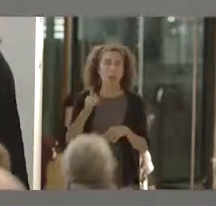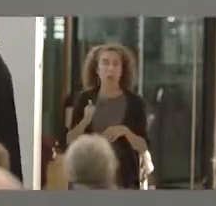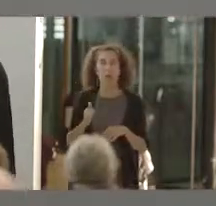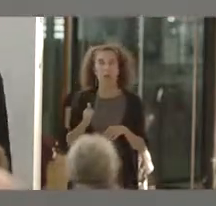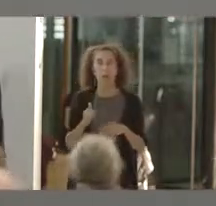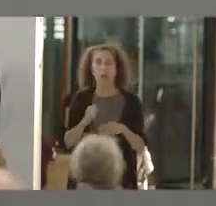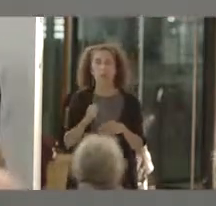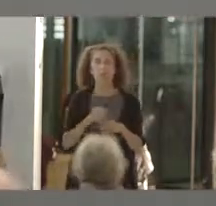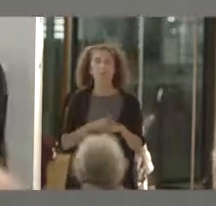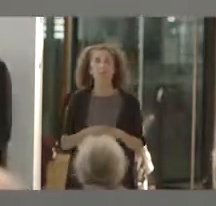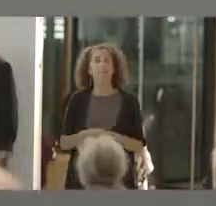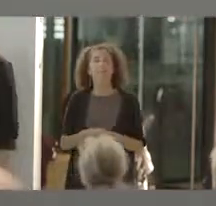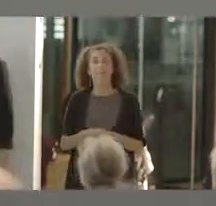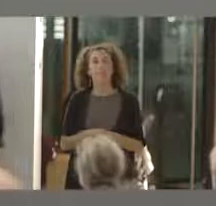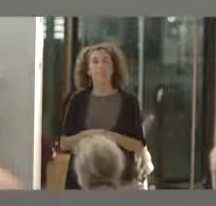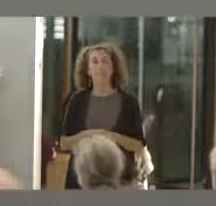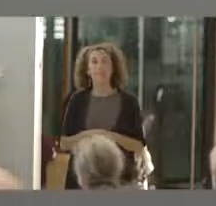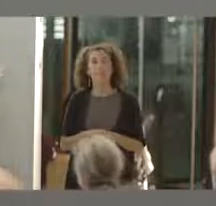Just to repeat that, the